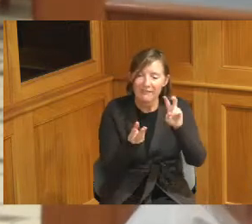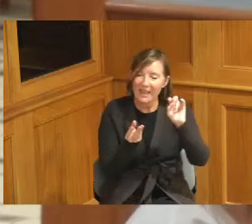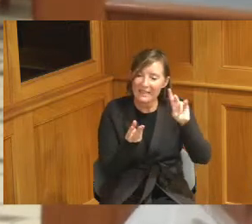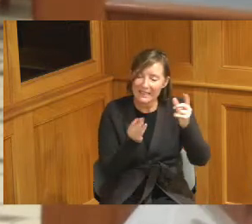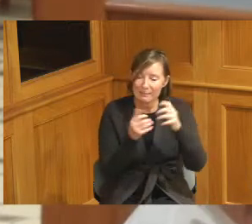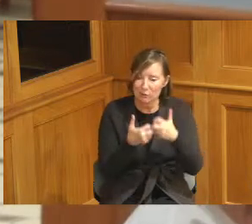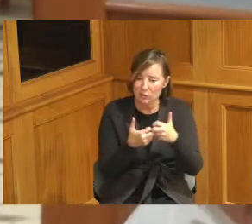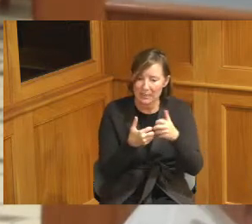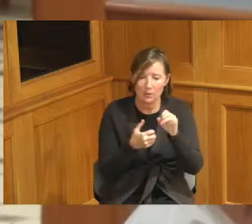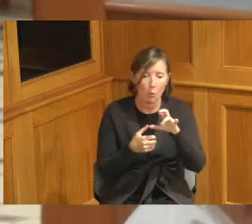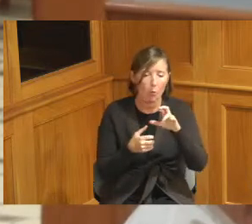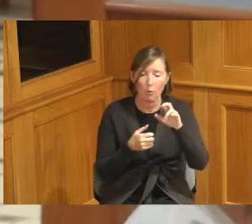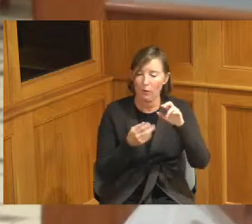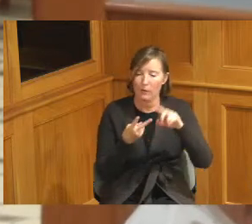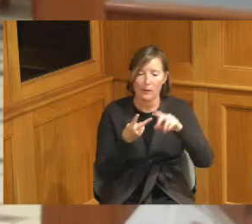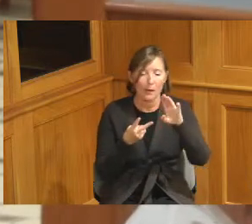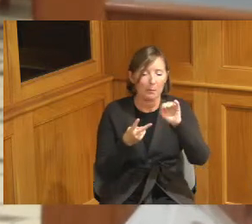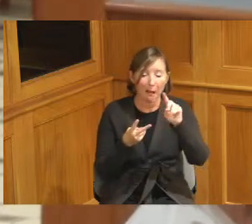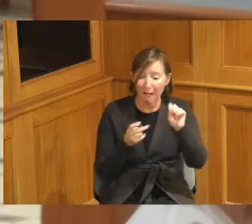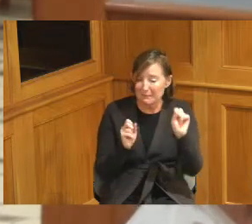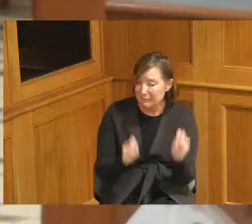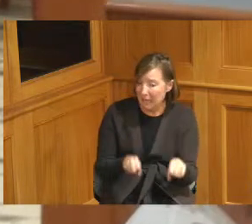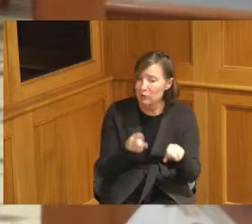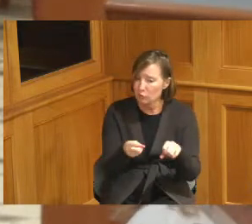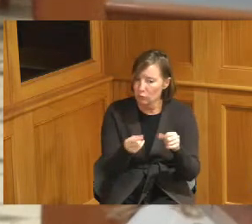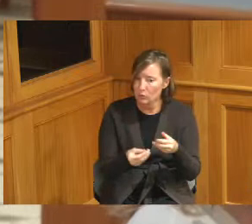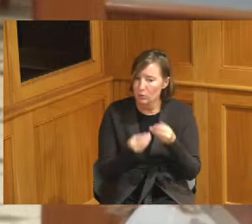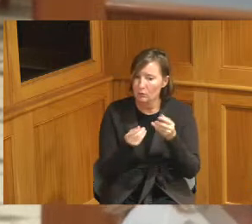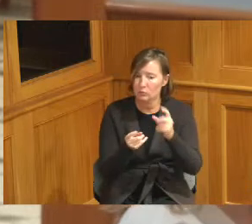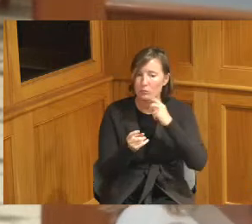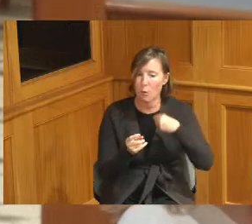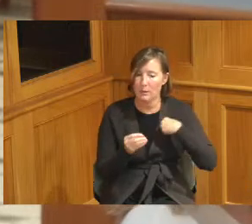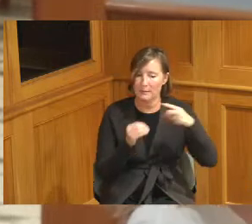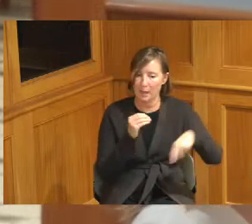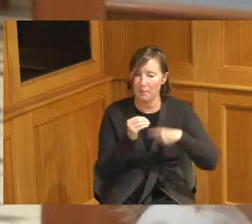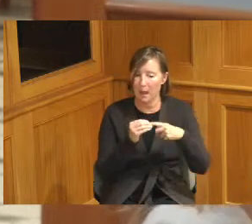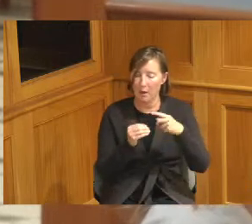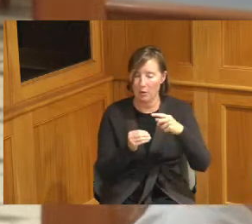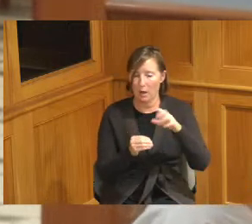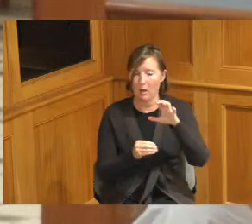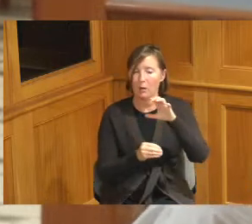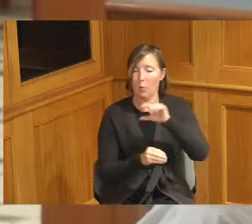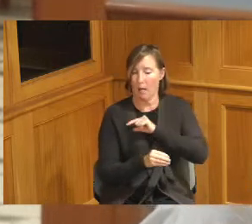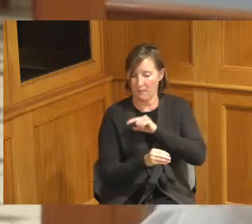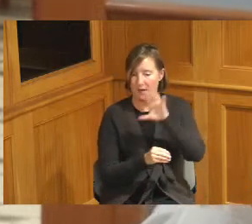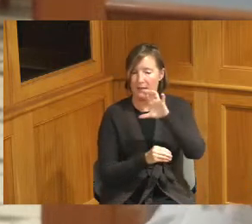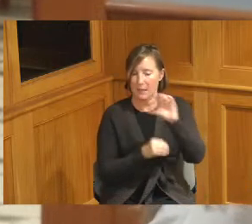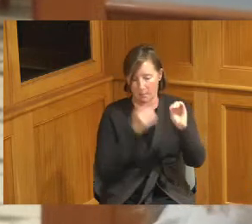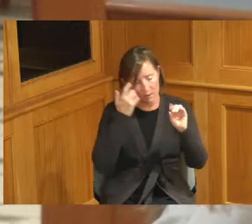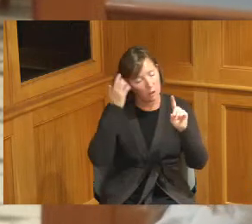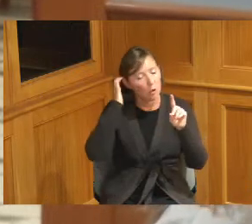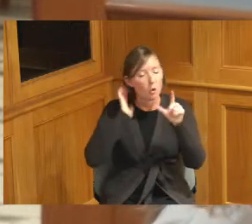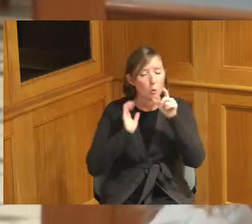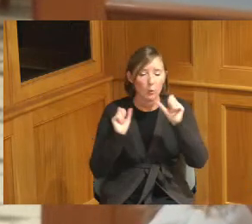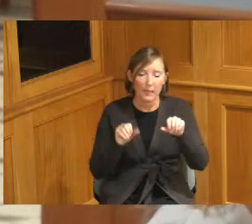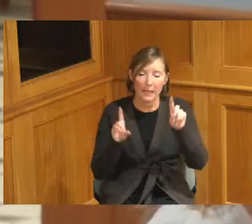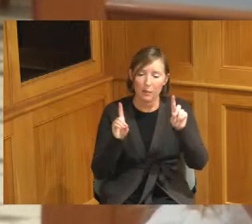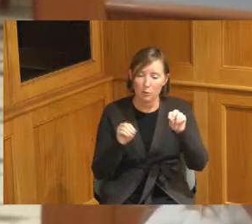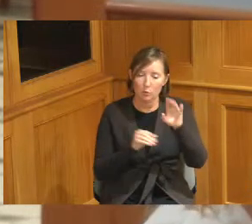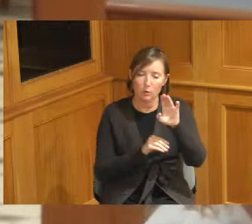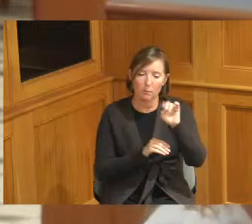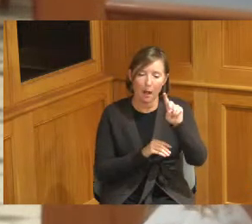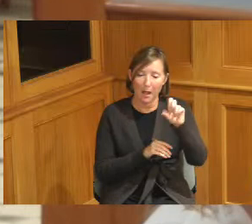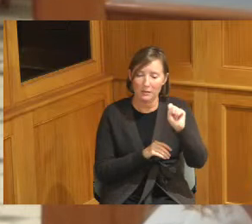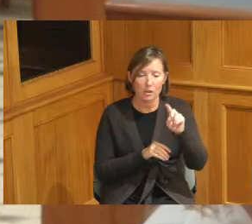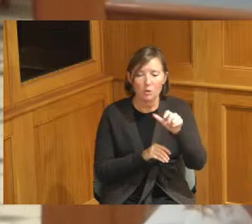with a company that's qualified as doing our bonds, which is huge. You don't hear a lot about this, but I